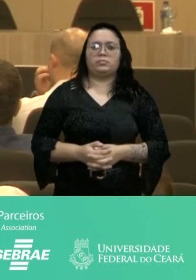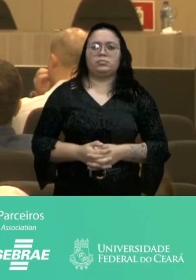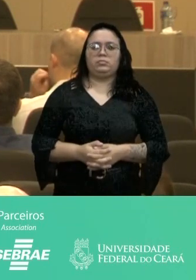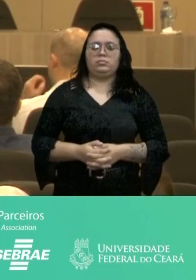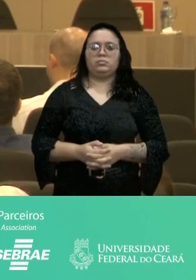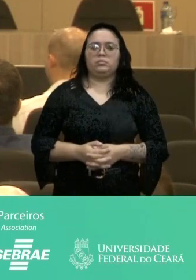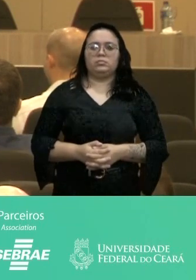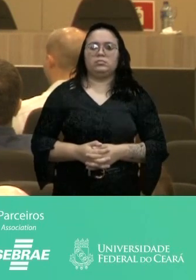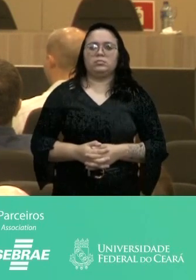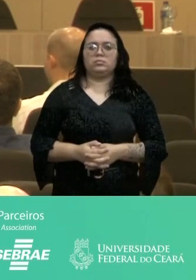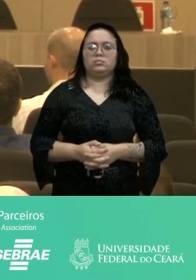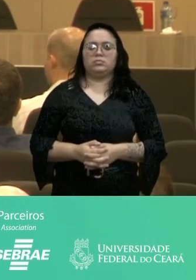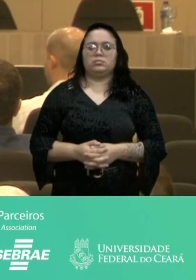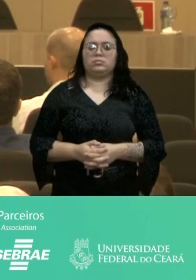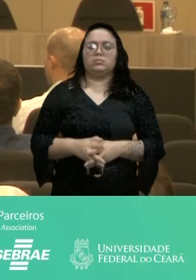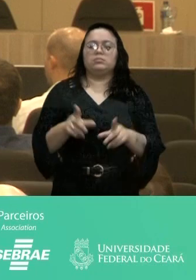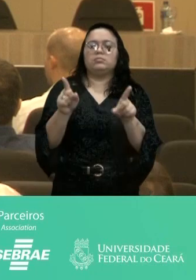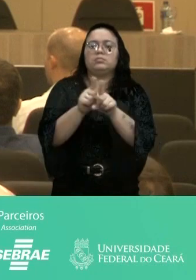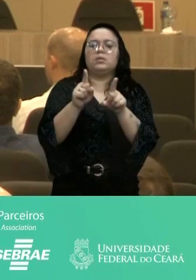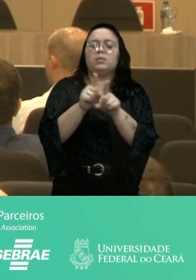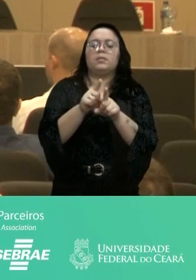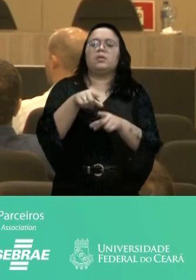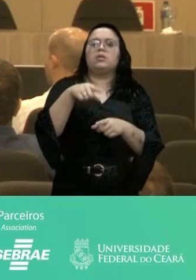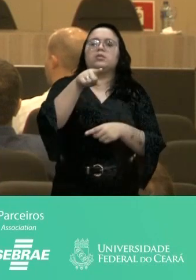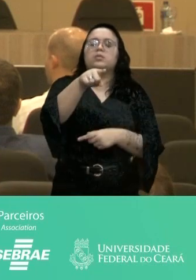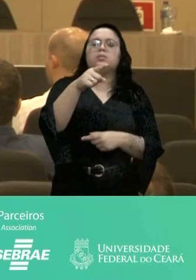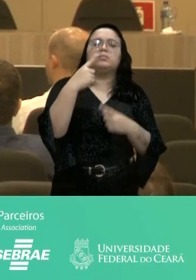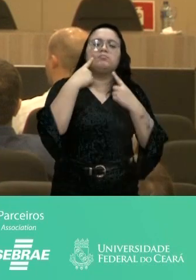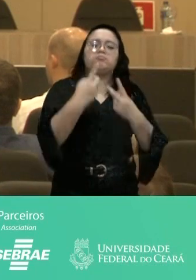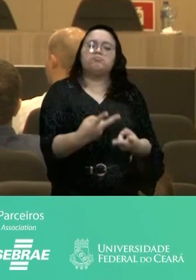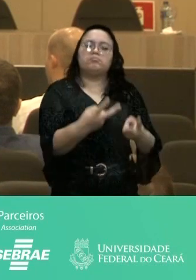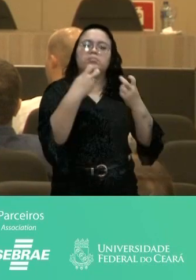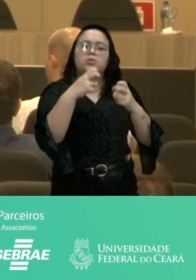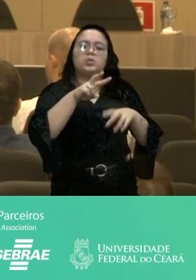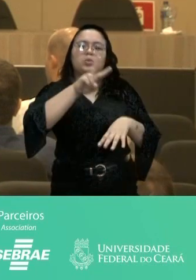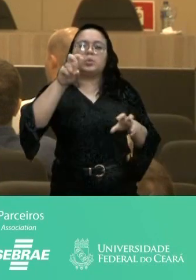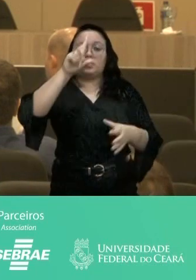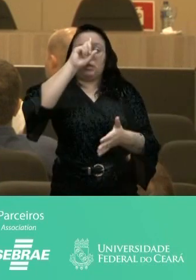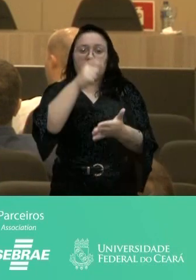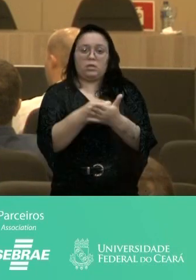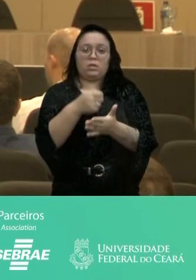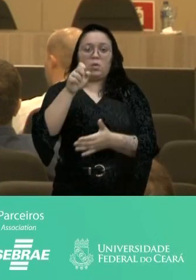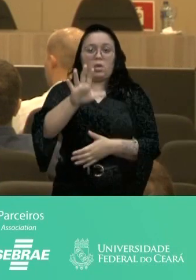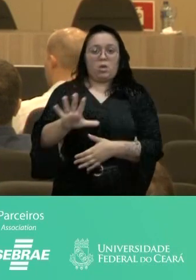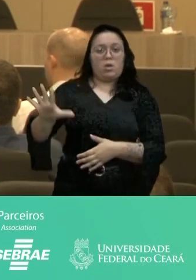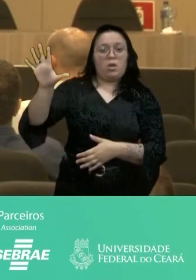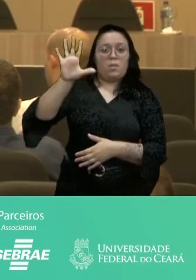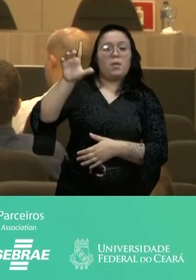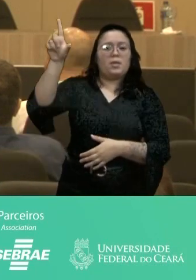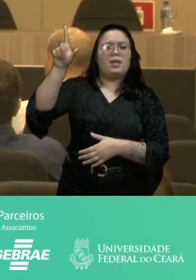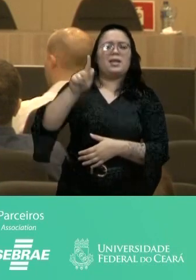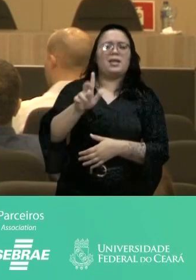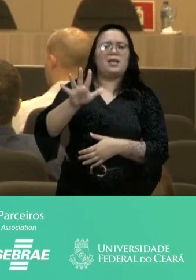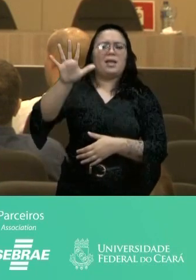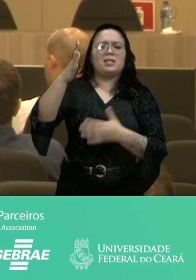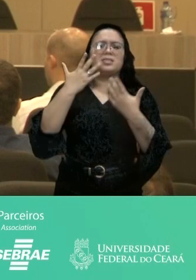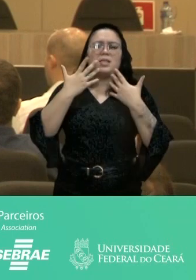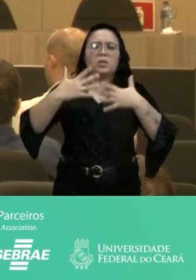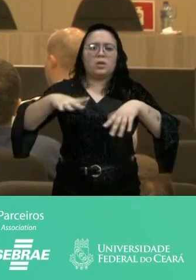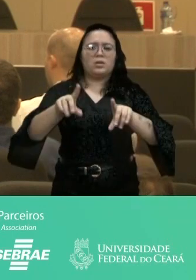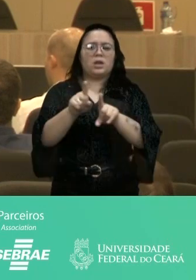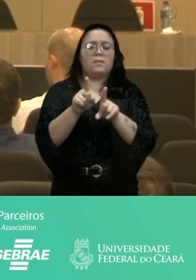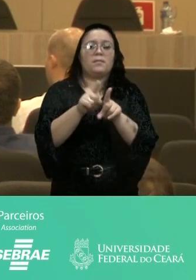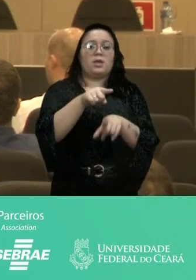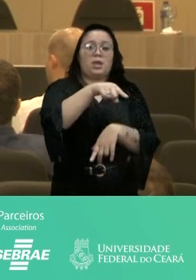The last question, what is your perception regarding the European decision to include natural gas